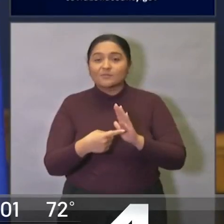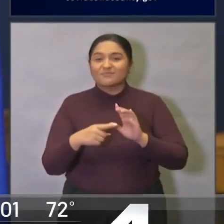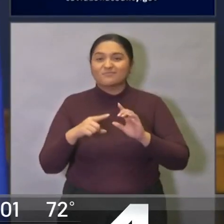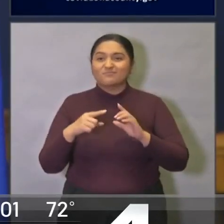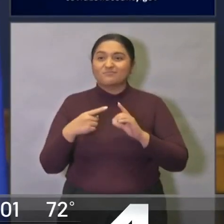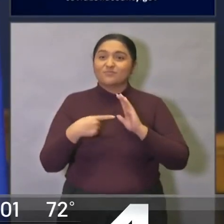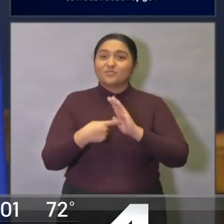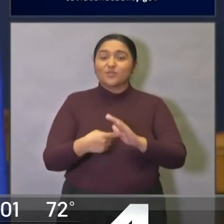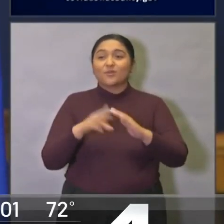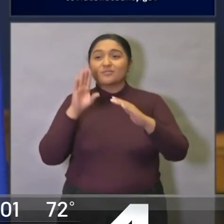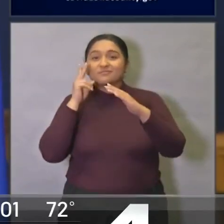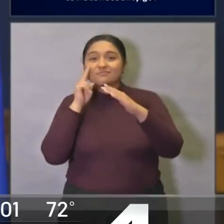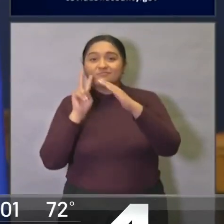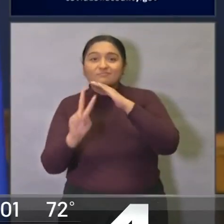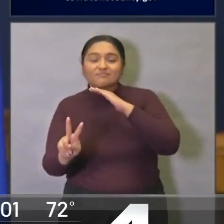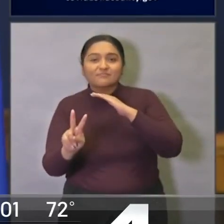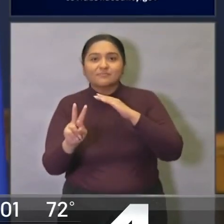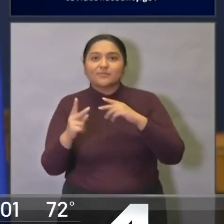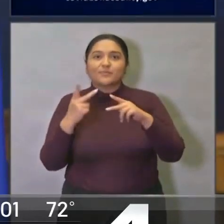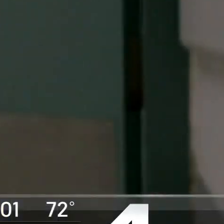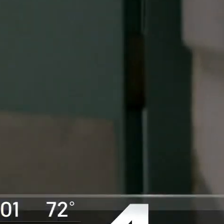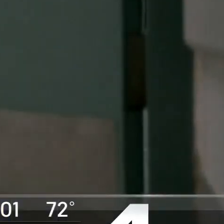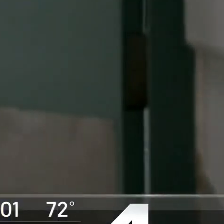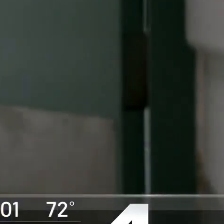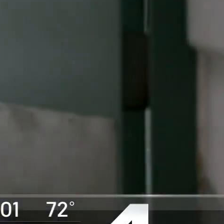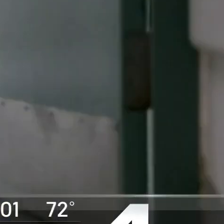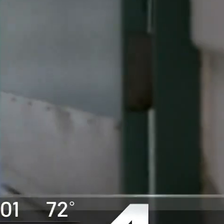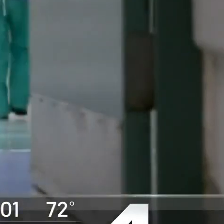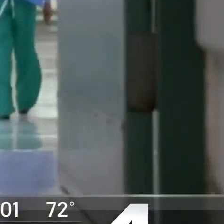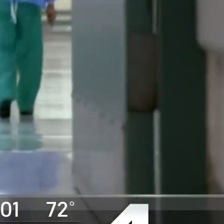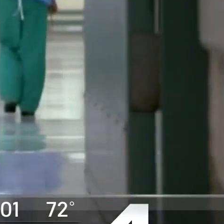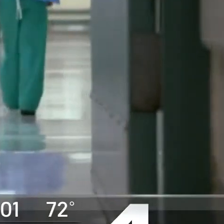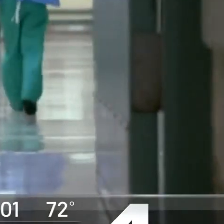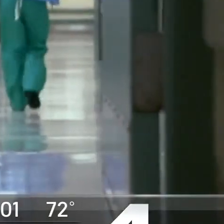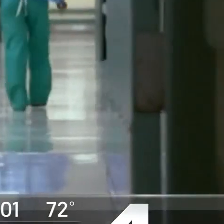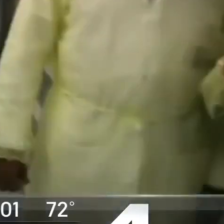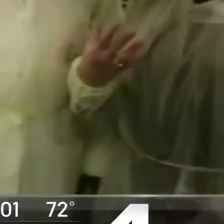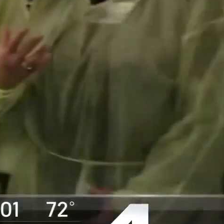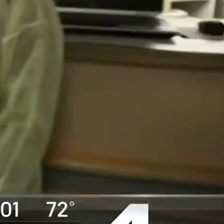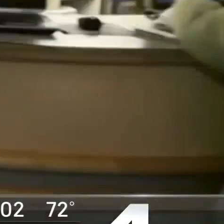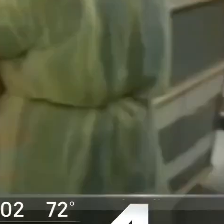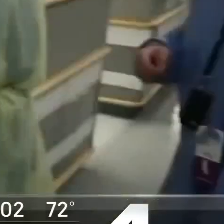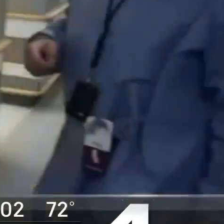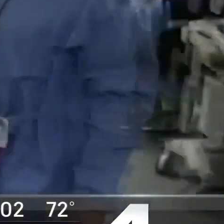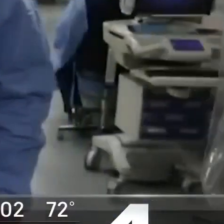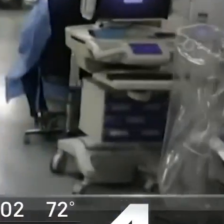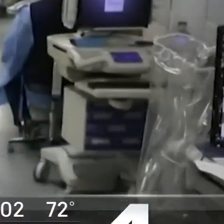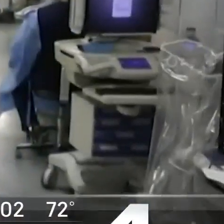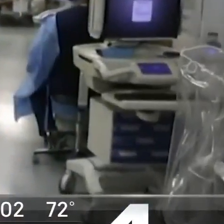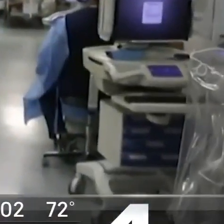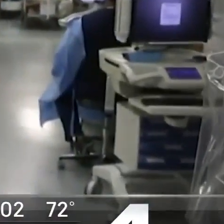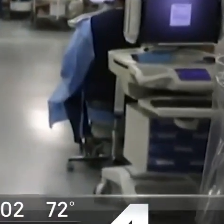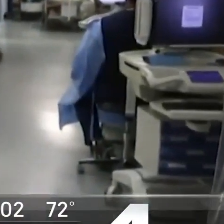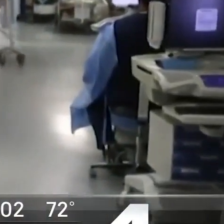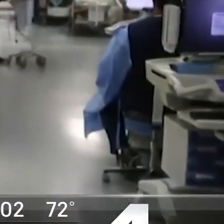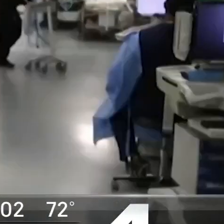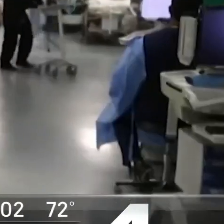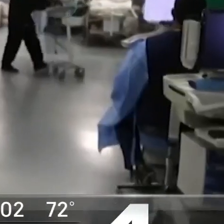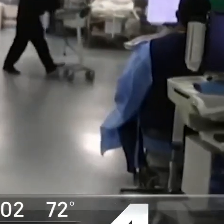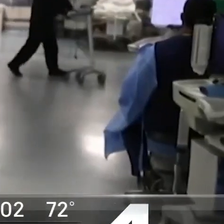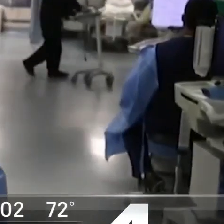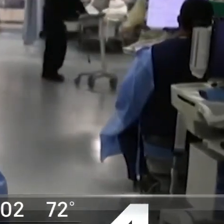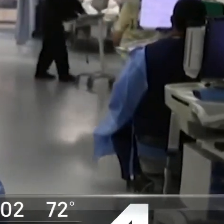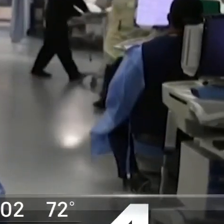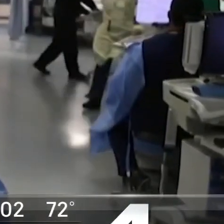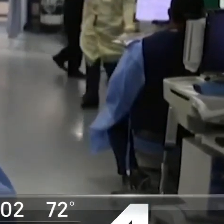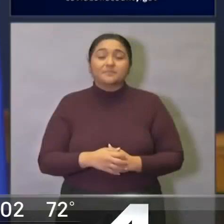Dr. Galley warned what we reported yesterday. Access to intensive care may in some cases have to be rationed. And all